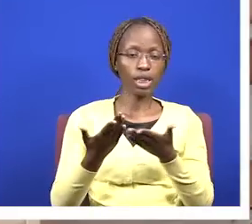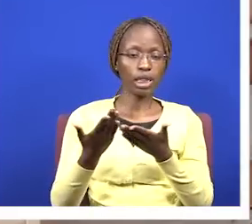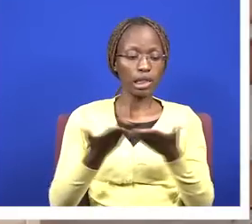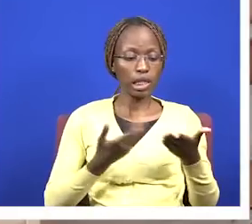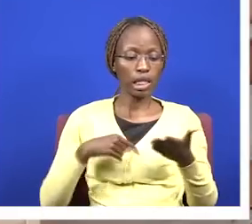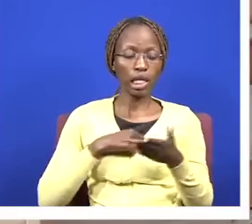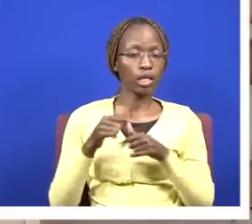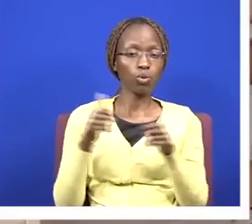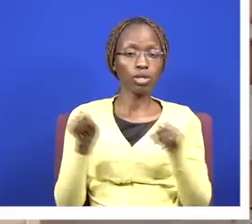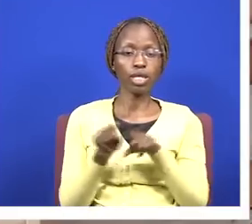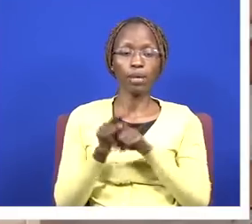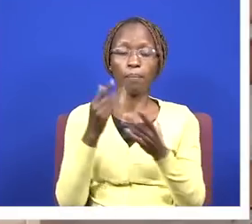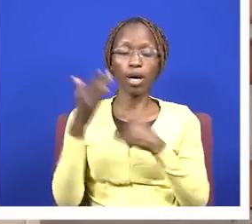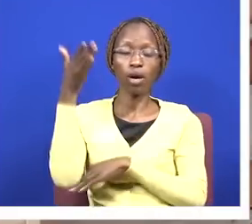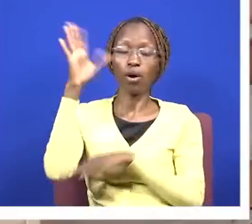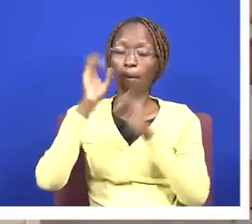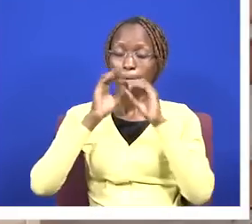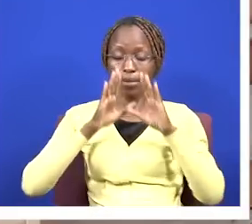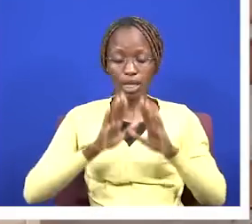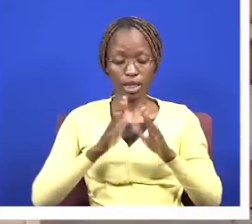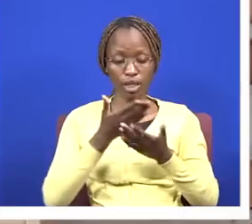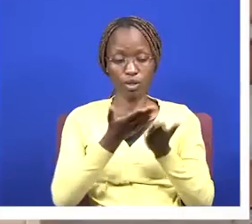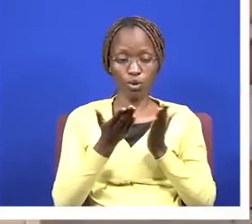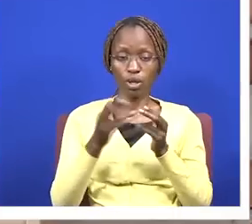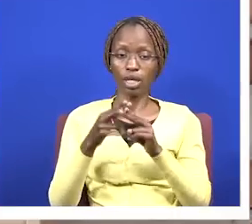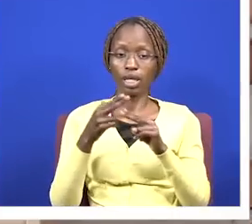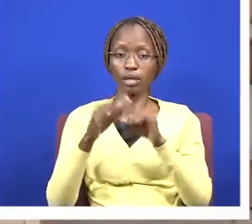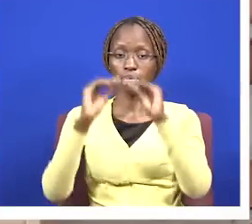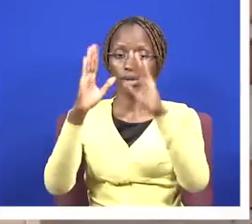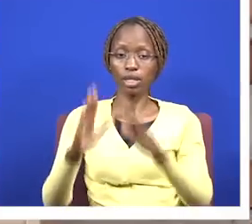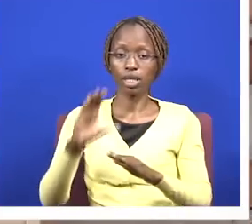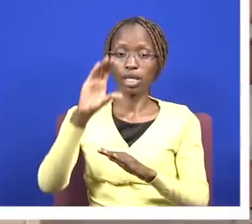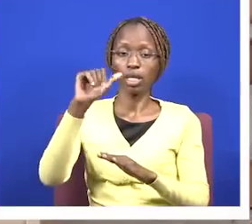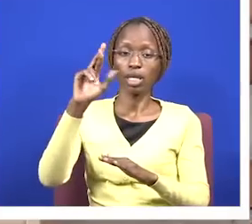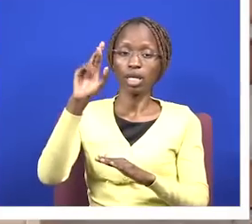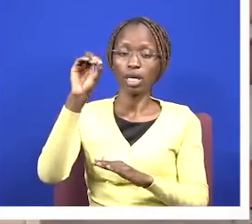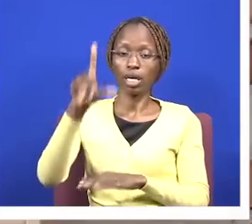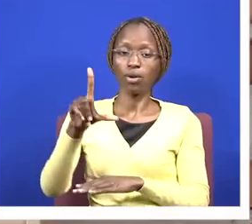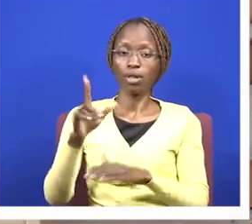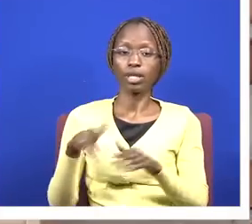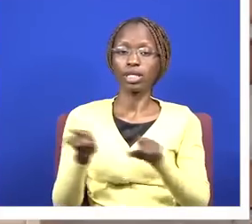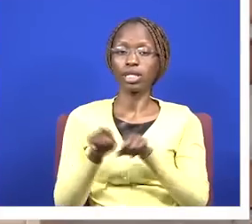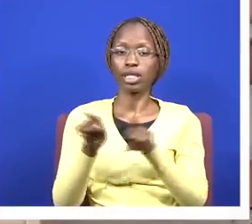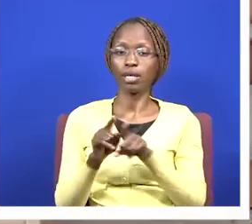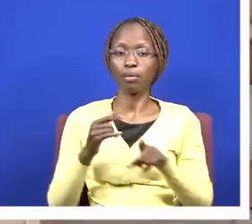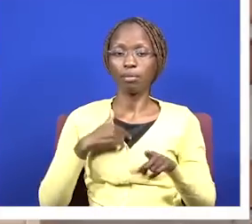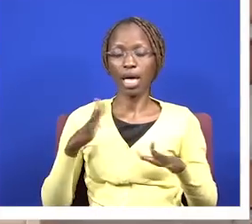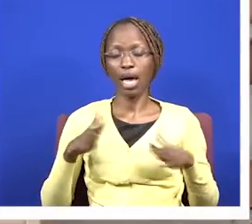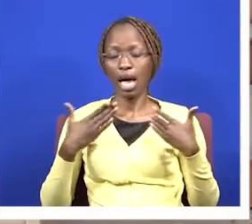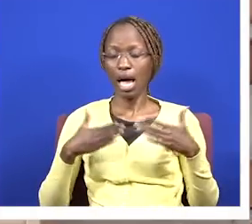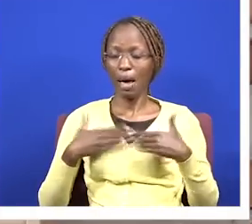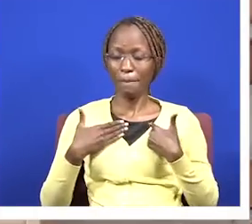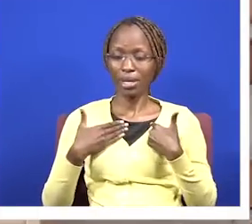well, and may God bless you. My name is Teacher Carol Monene, and I'm so excited. I'm